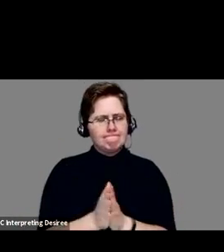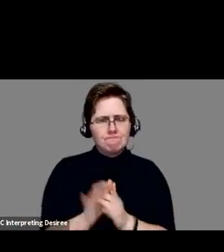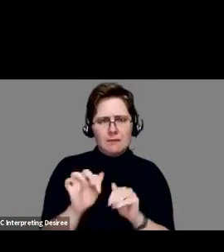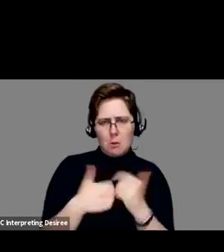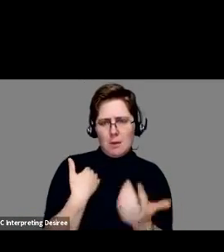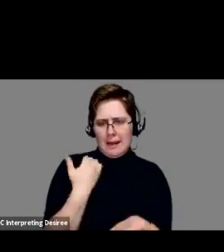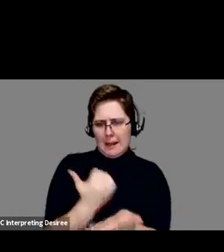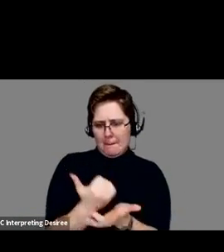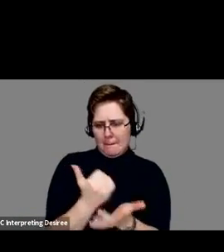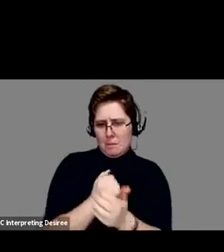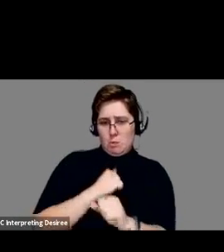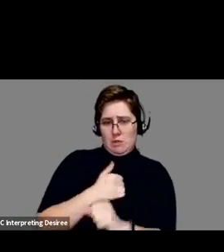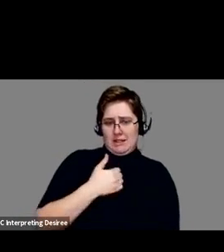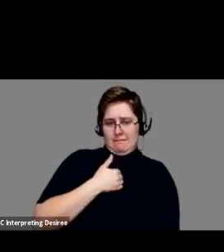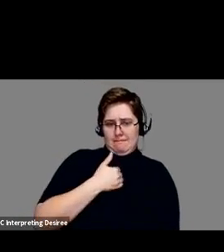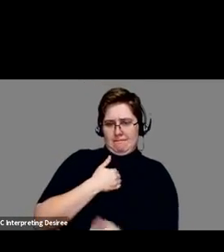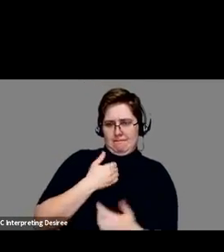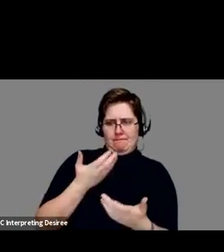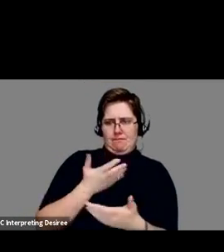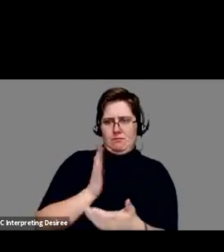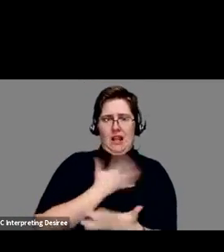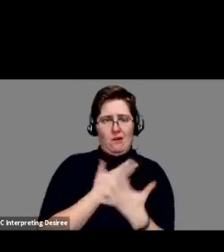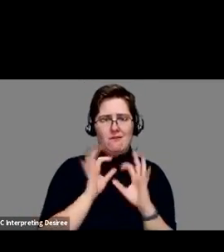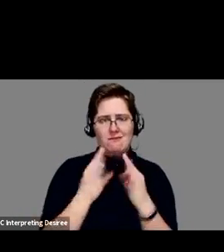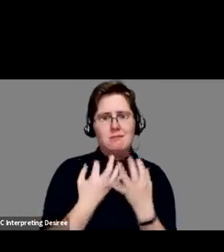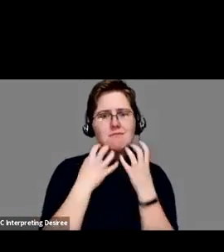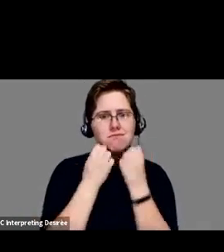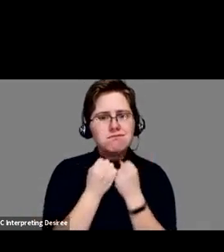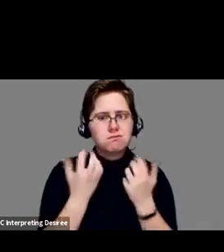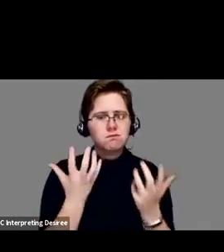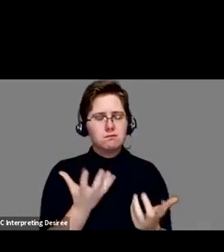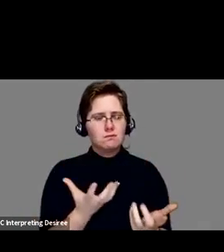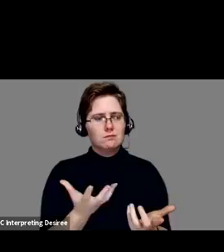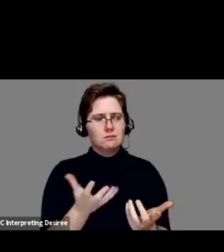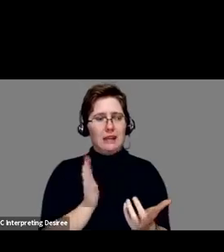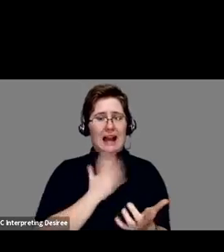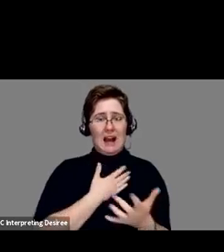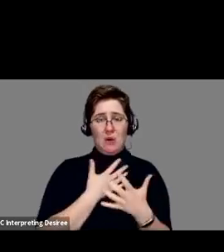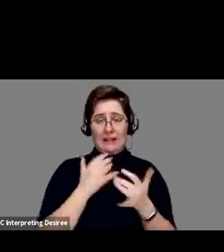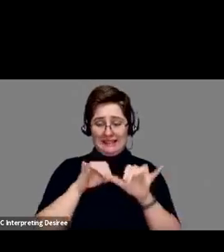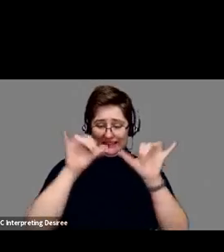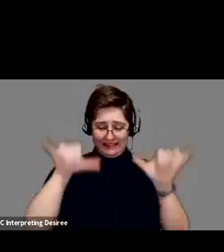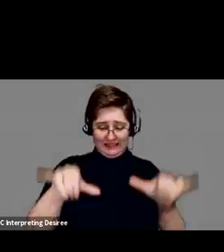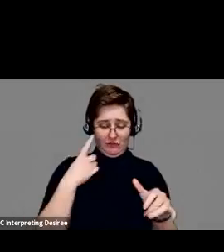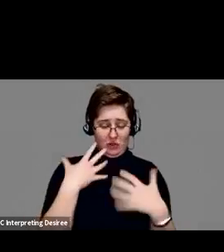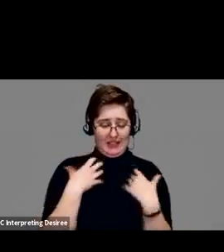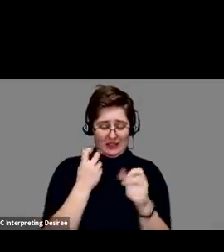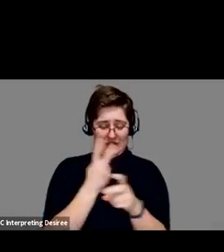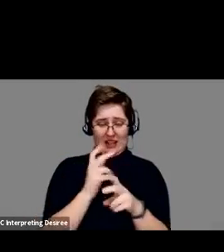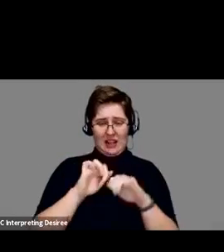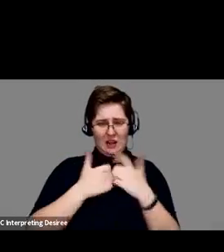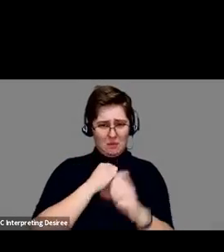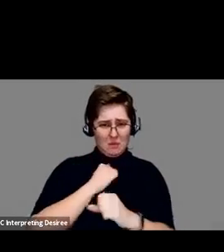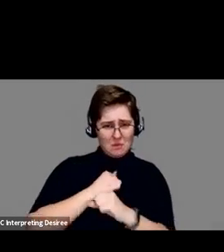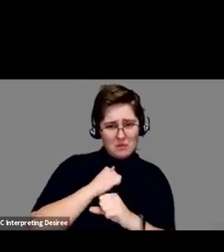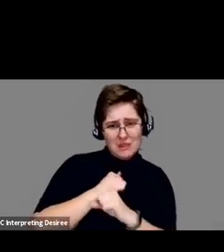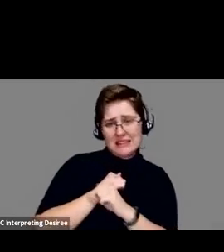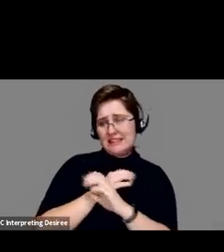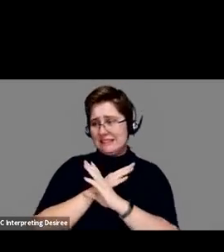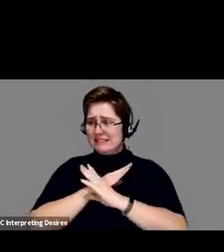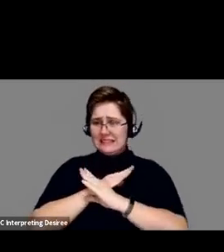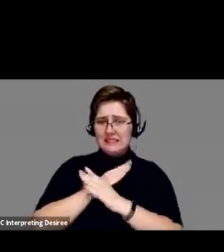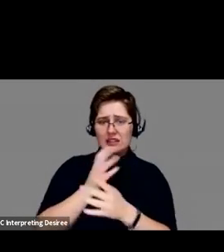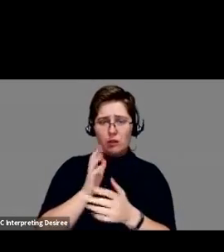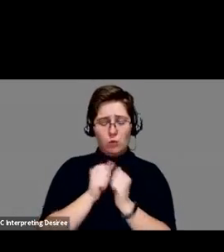help protect ourselves, our loved ones, and our healthcare system in our community, in our state,